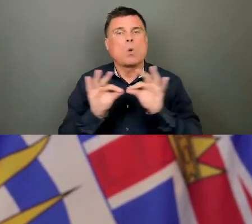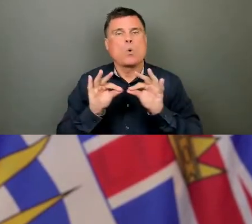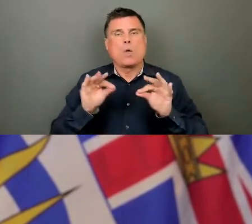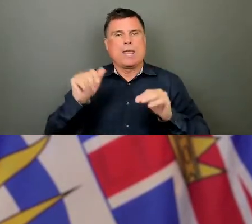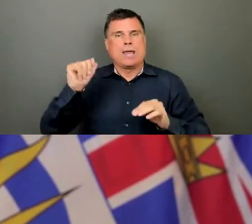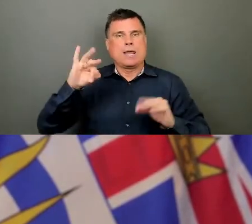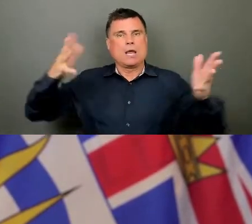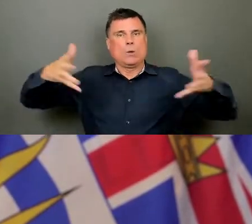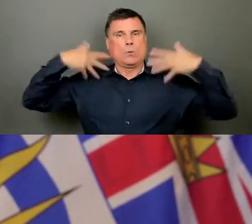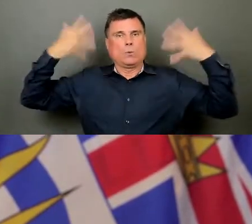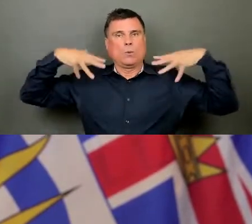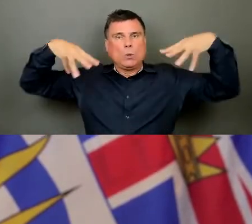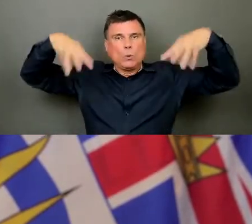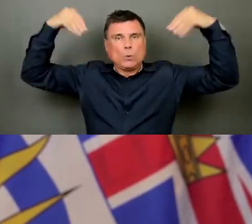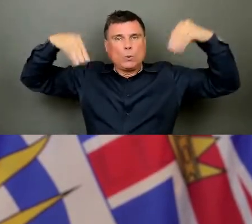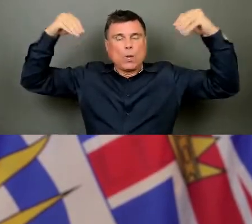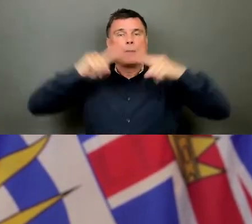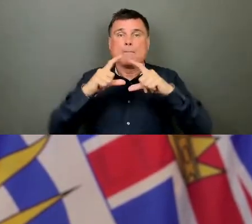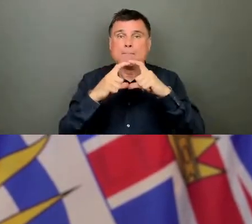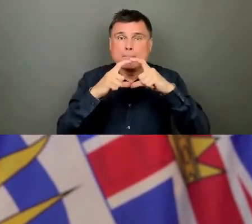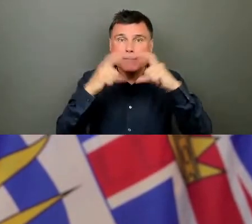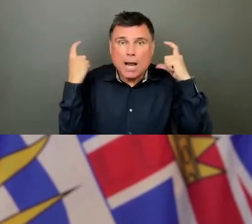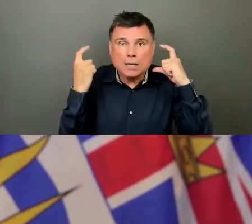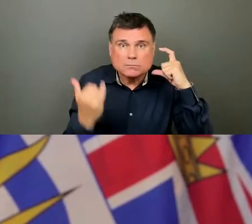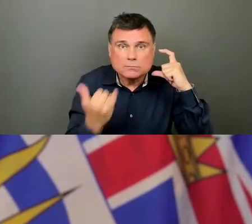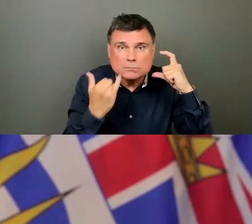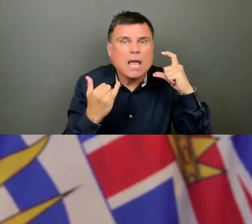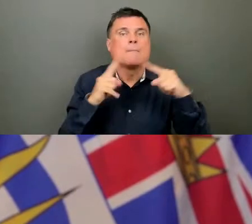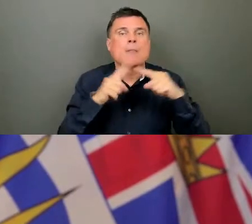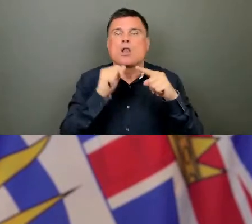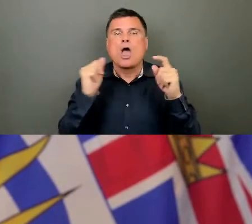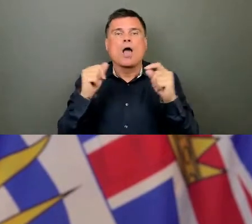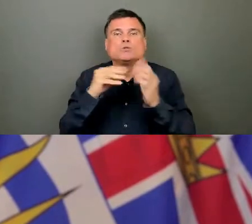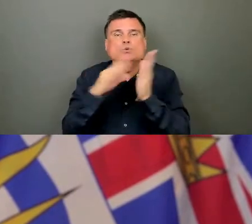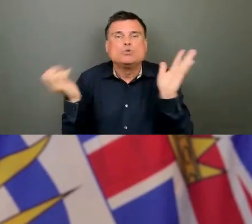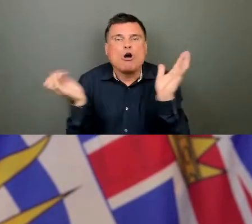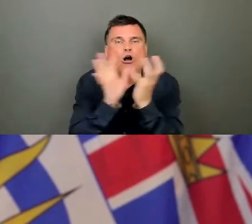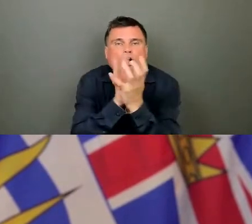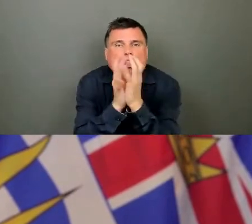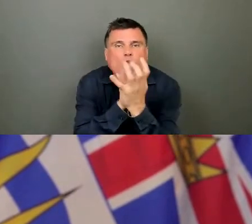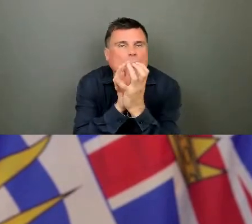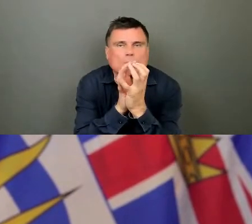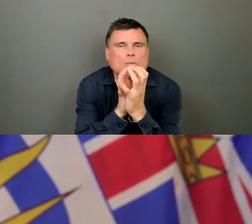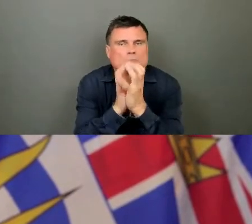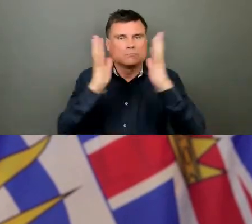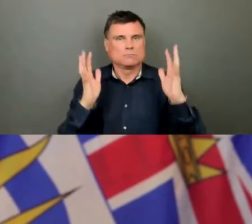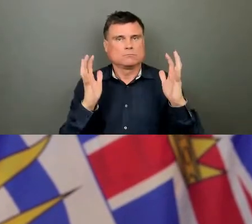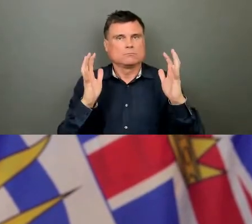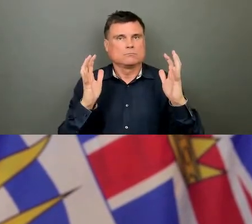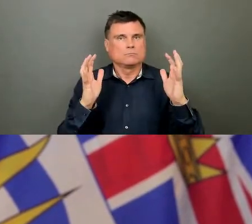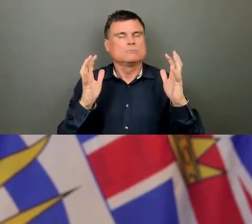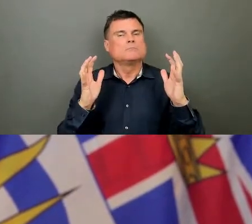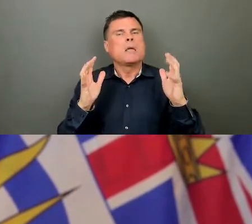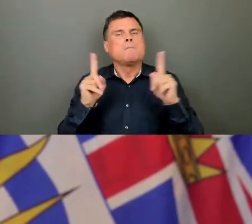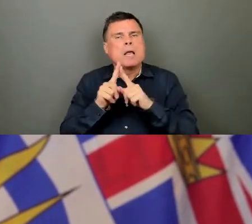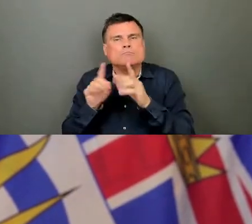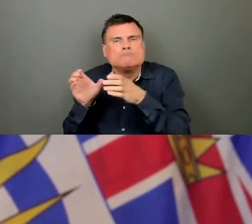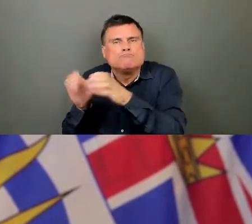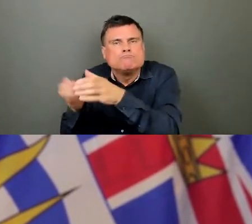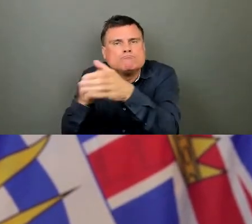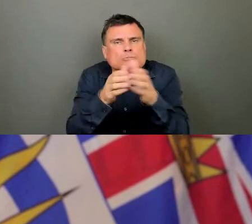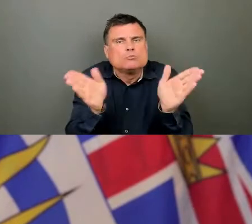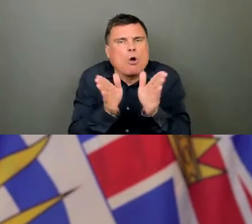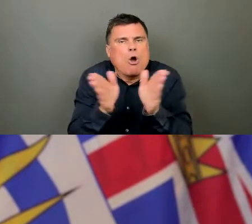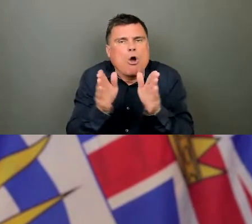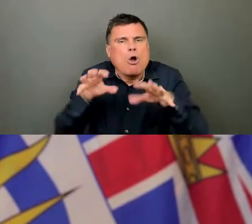the importance of masking, the importance of not having crowding and people gathering together, particularly indoors,